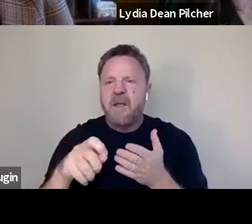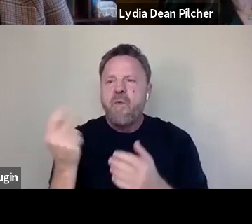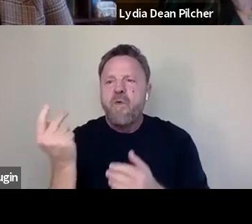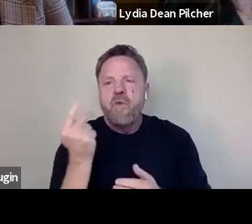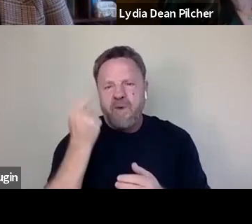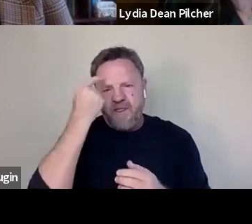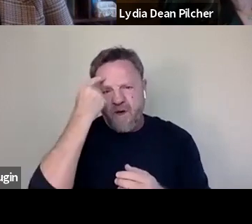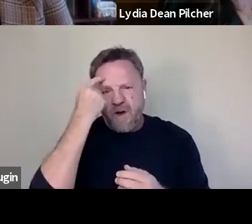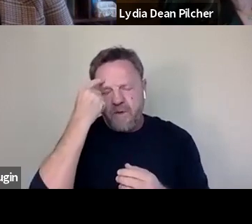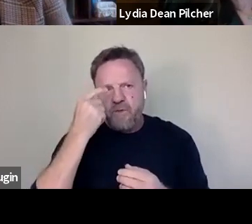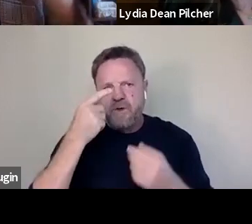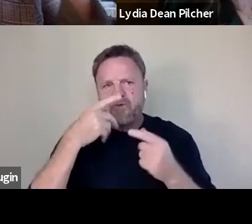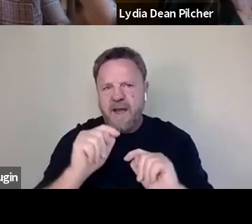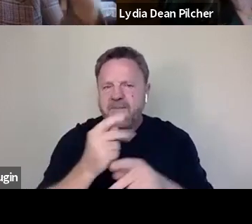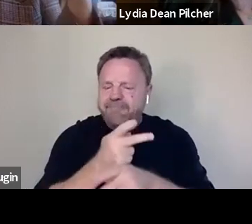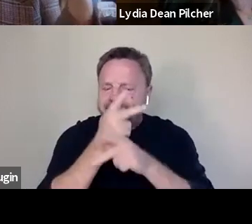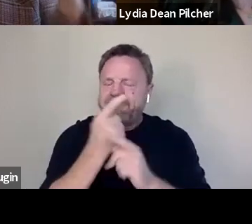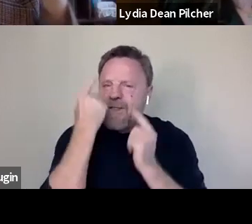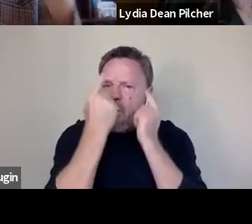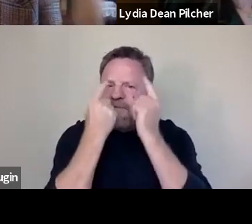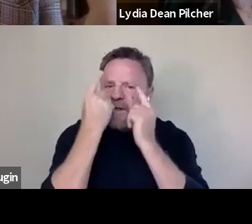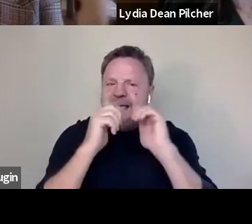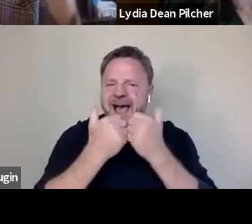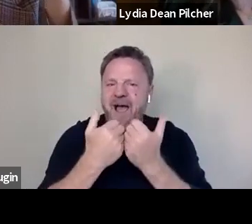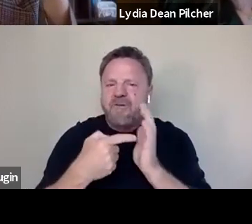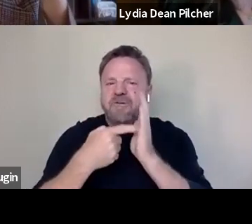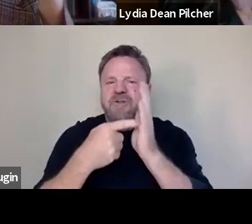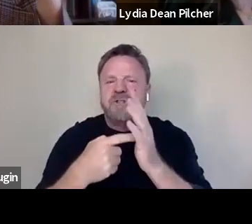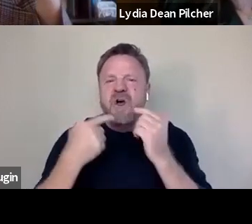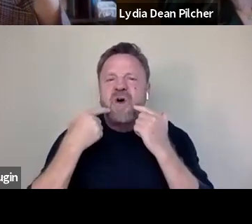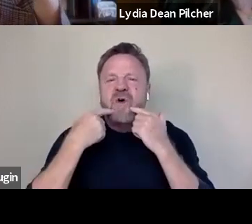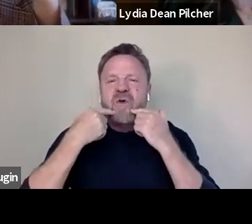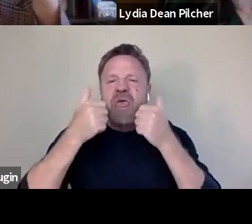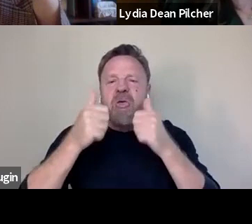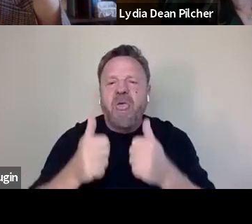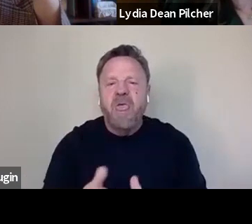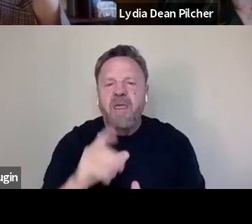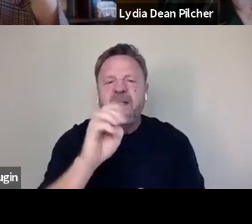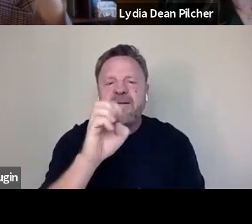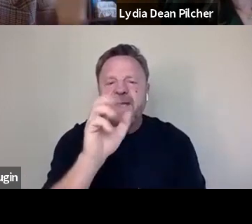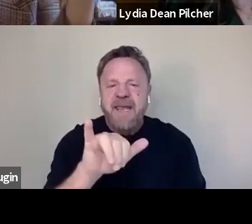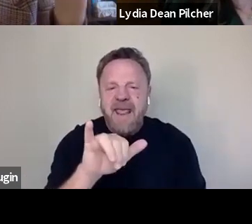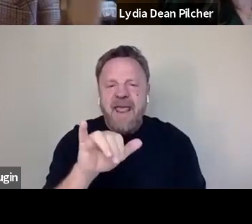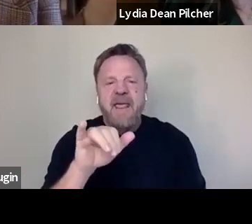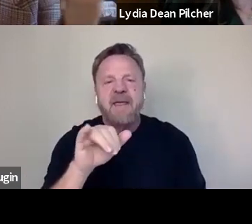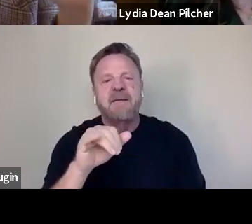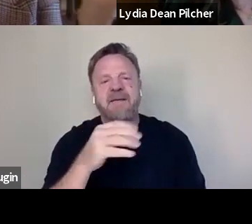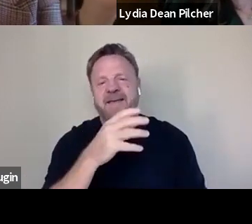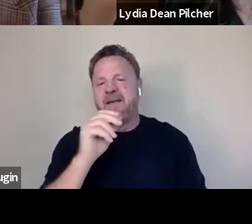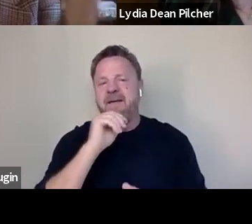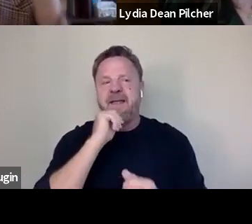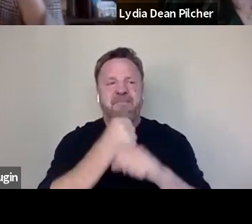we're trying to be really thoughtful about, in terms of how do you show this decay without veering into some sort of like horror